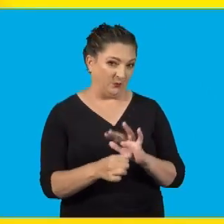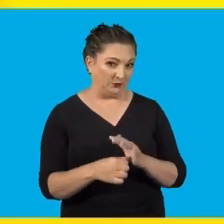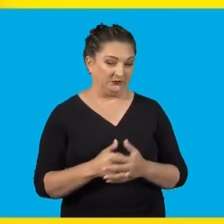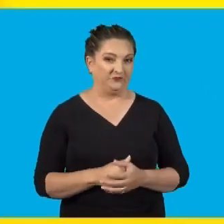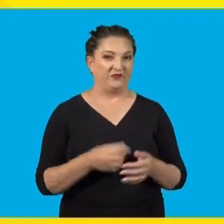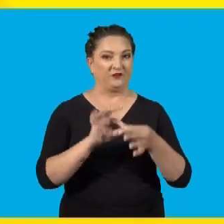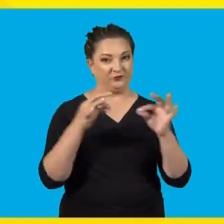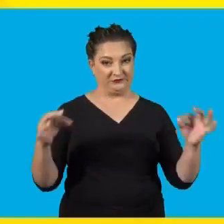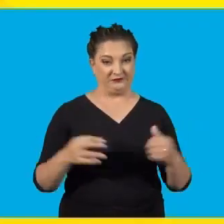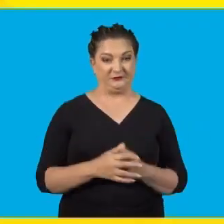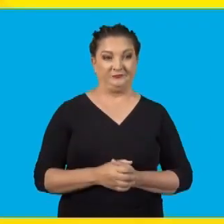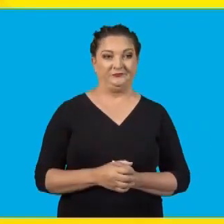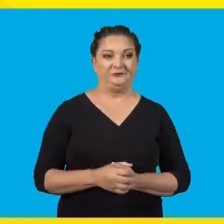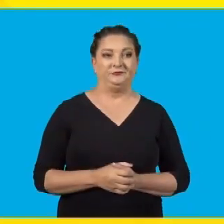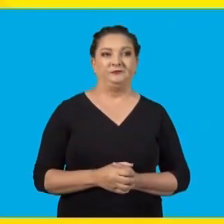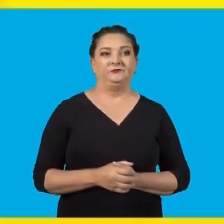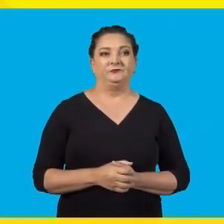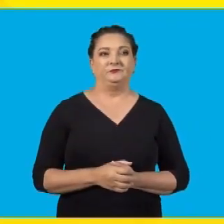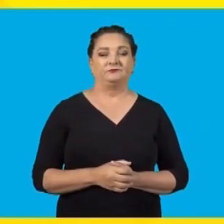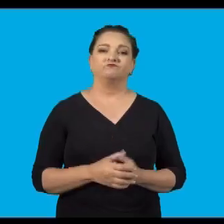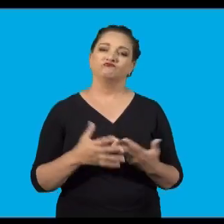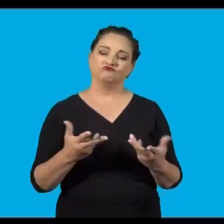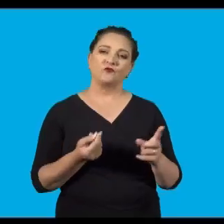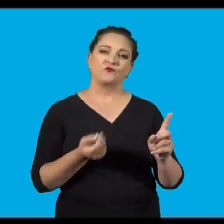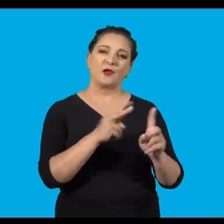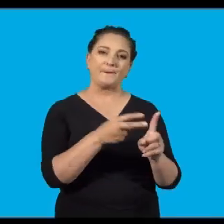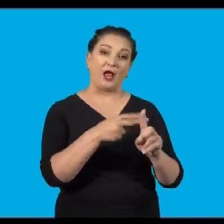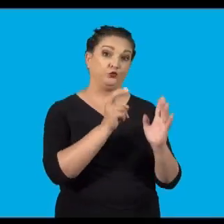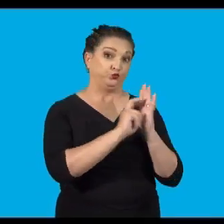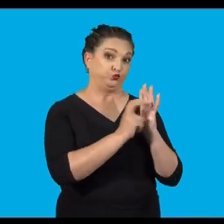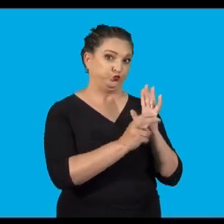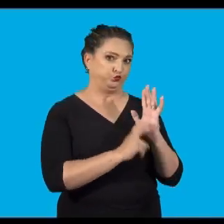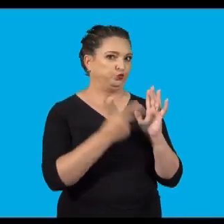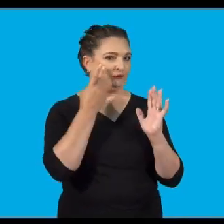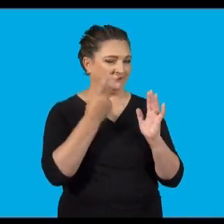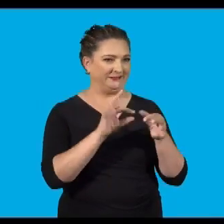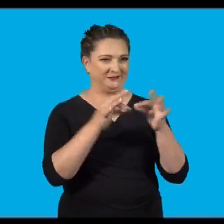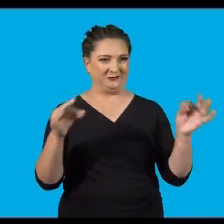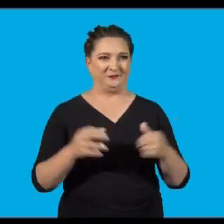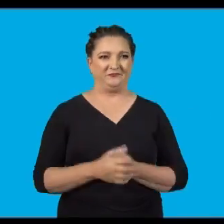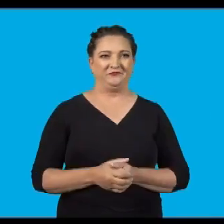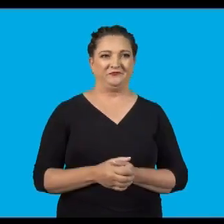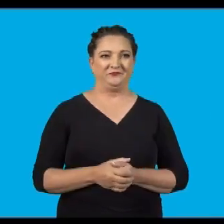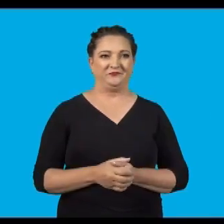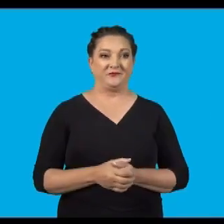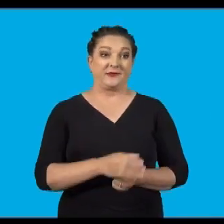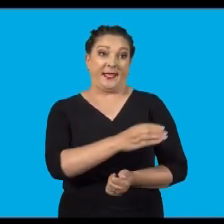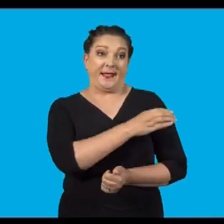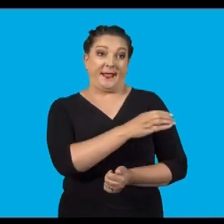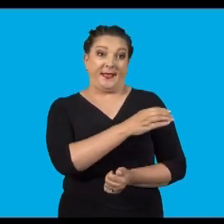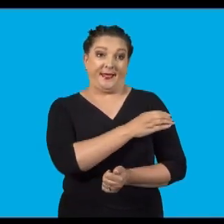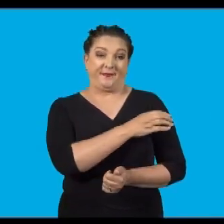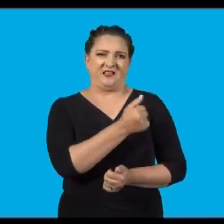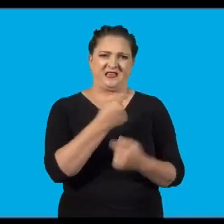how vital it is in your sentence, all right? So, let's apply those rules to the following